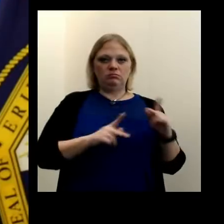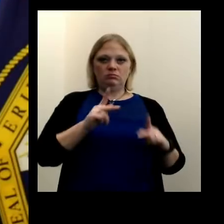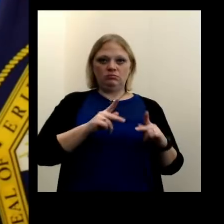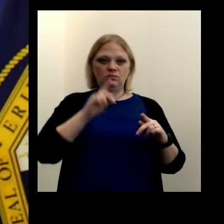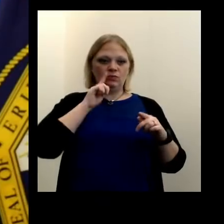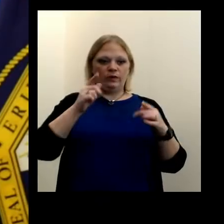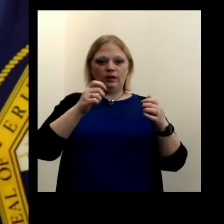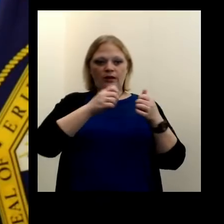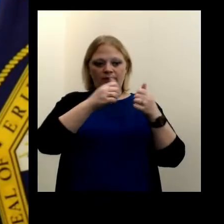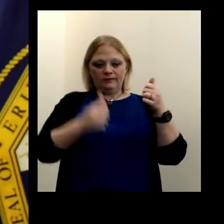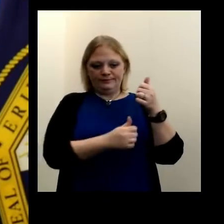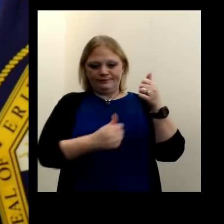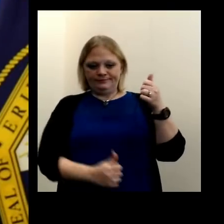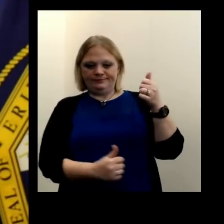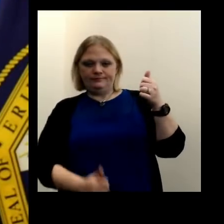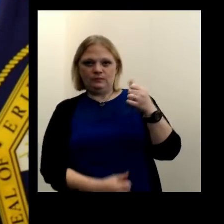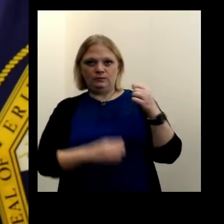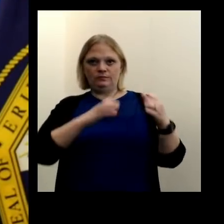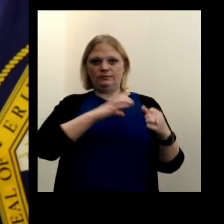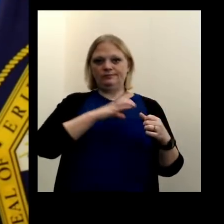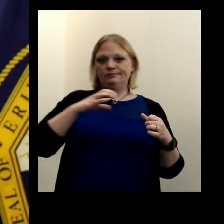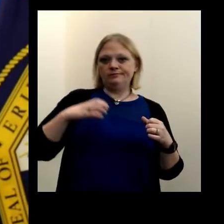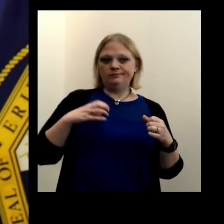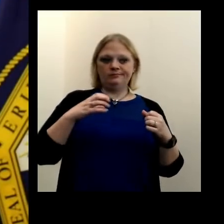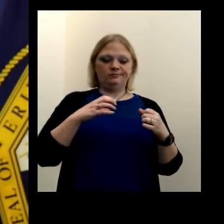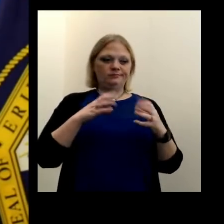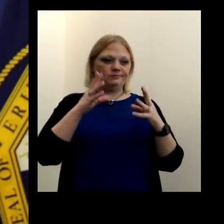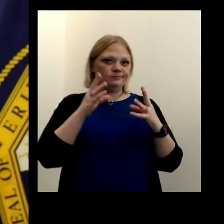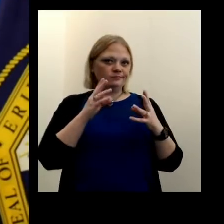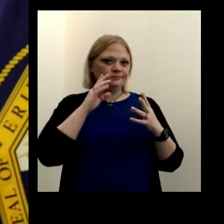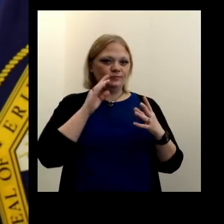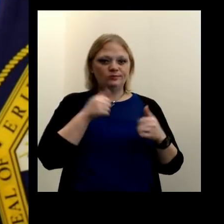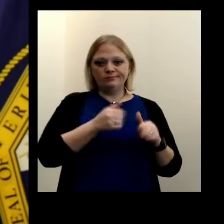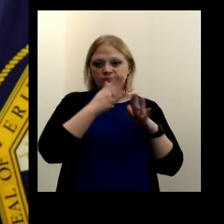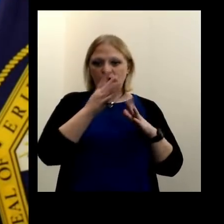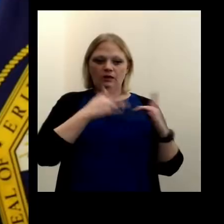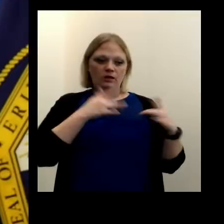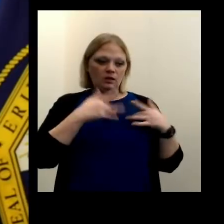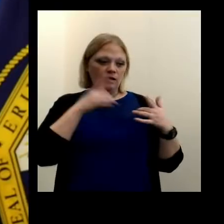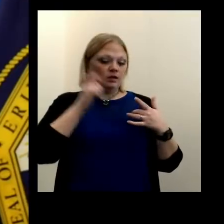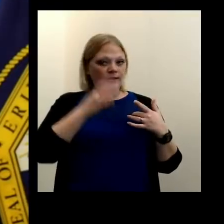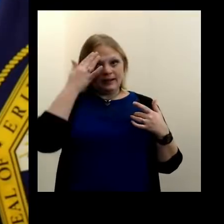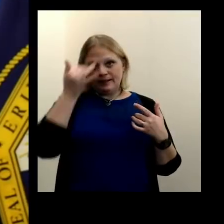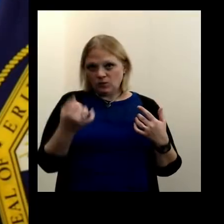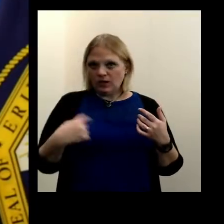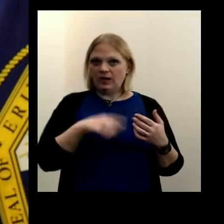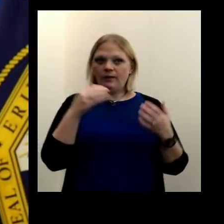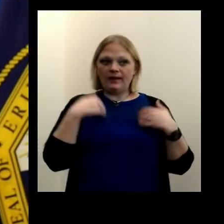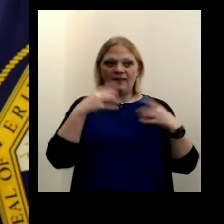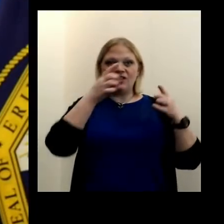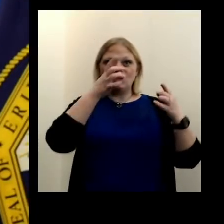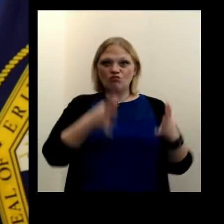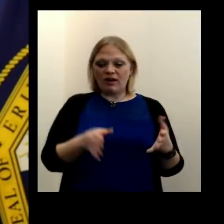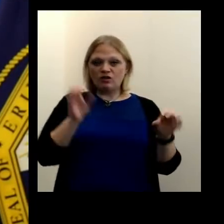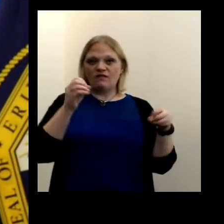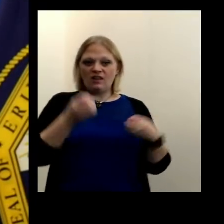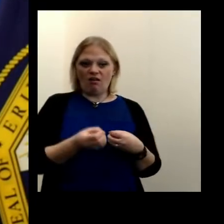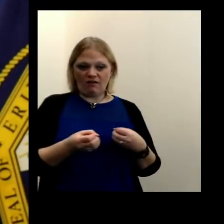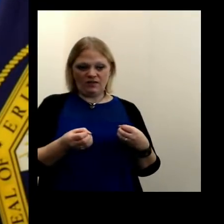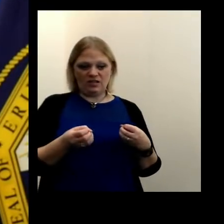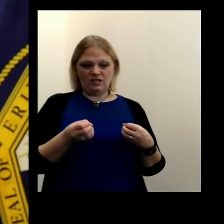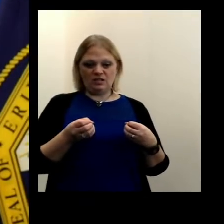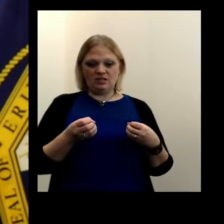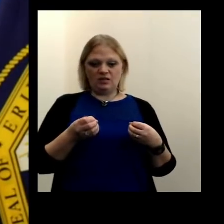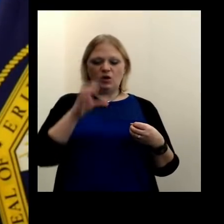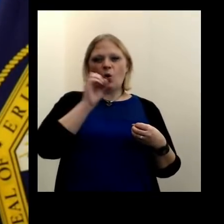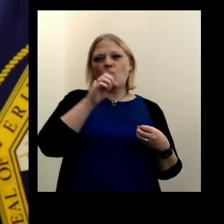subcommittees that are being created to address particular needs, including concerns. That's why we have our Director of the Office of People